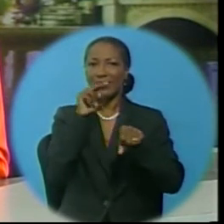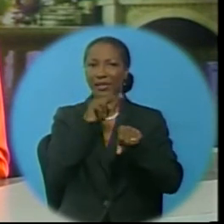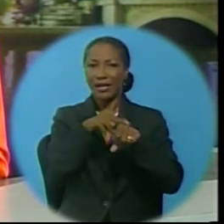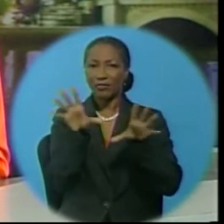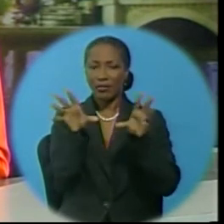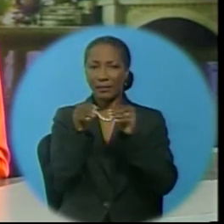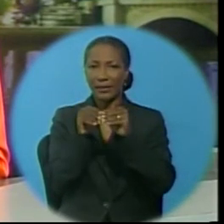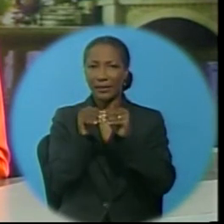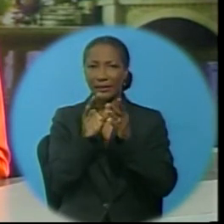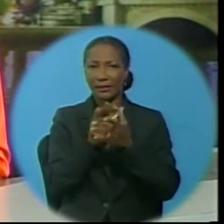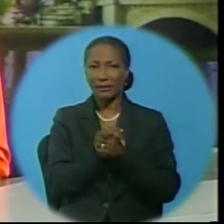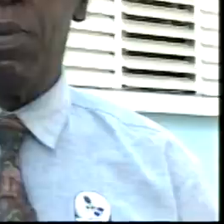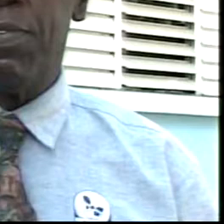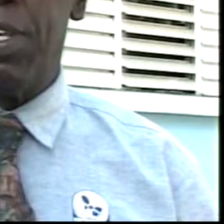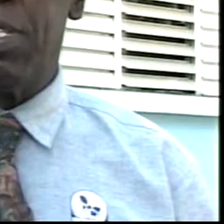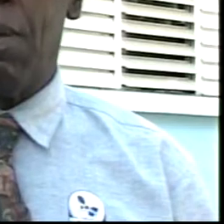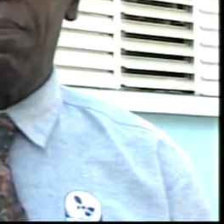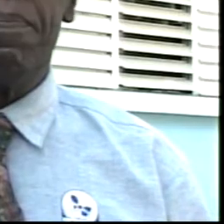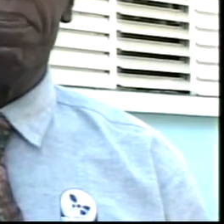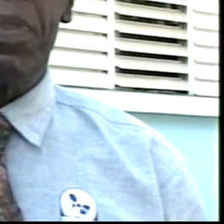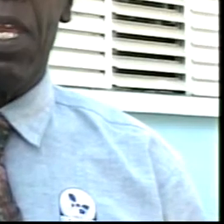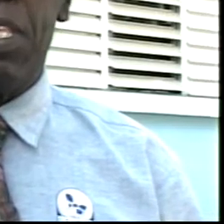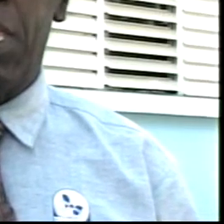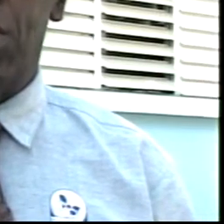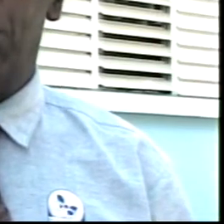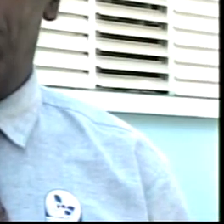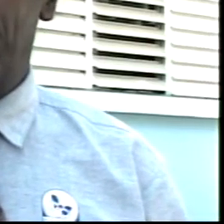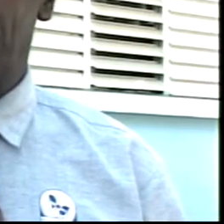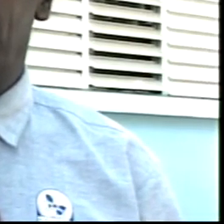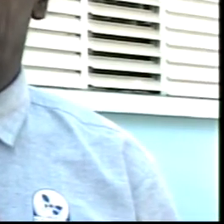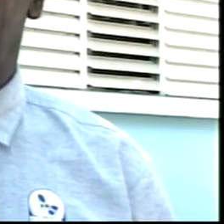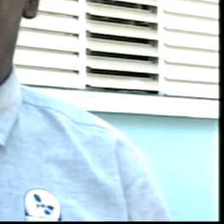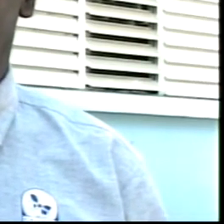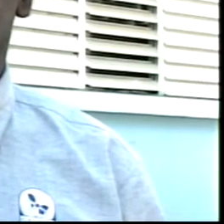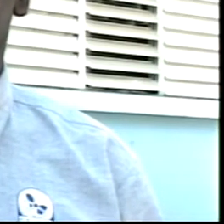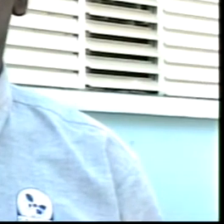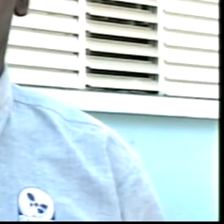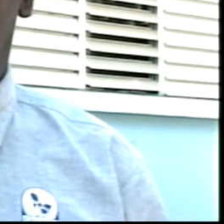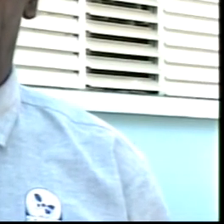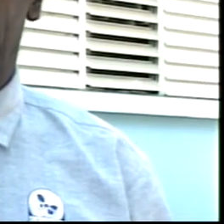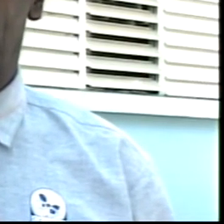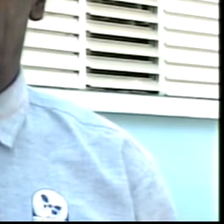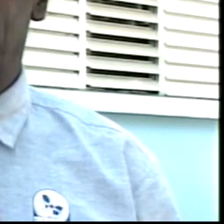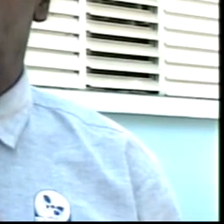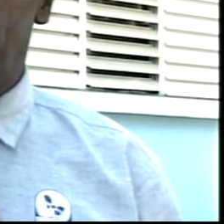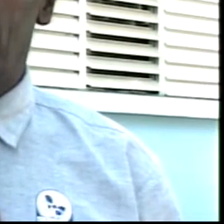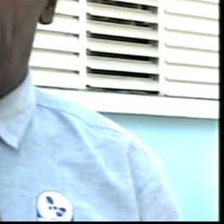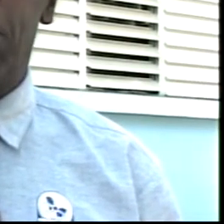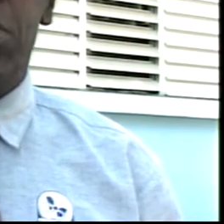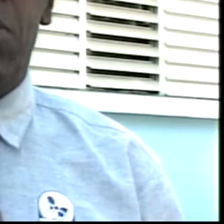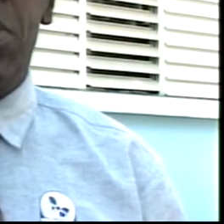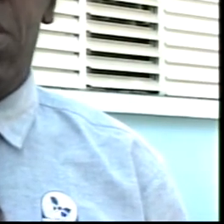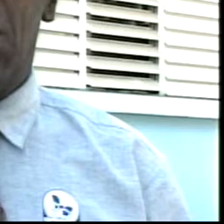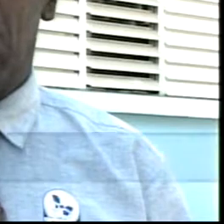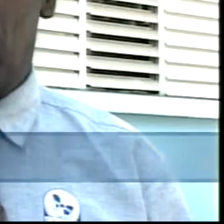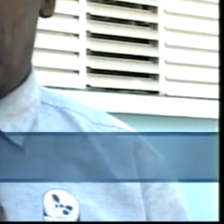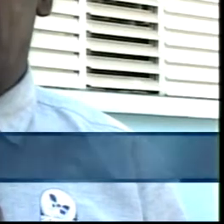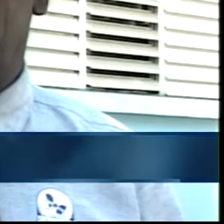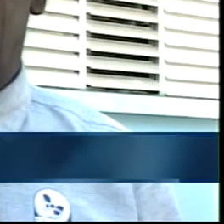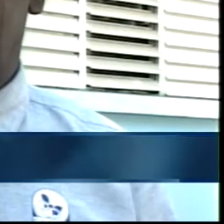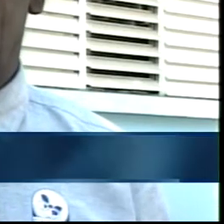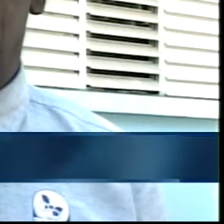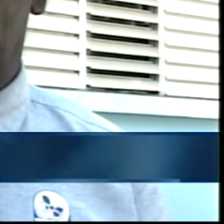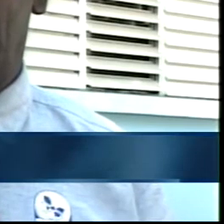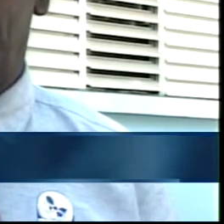meeting. We agree that we have seen some indications within the Ministry of Education, but we think within the wider public service, in order